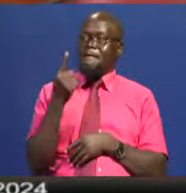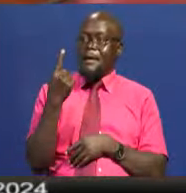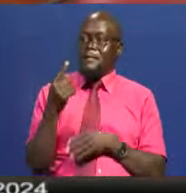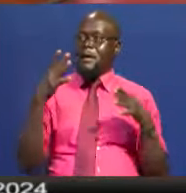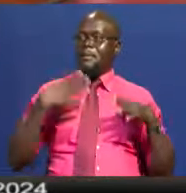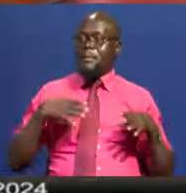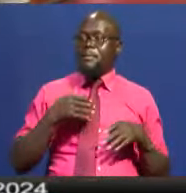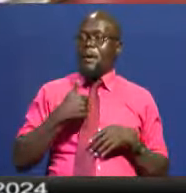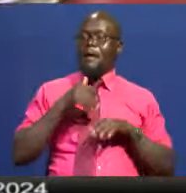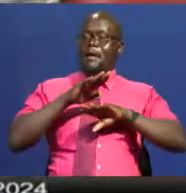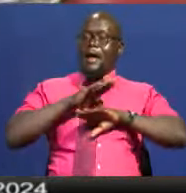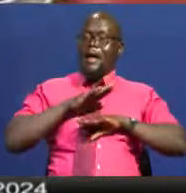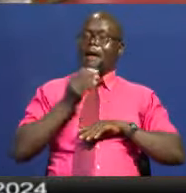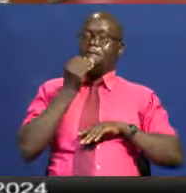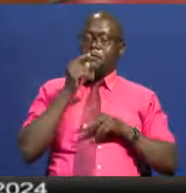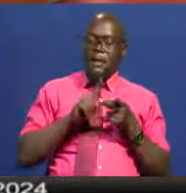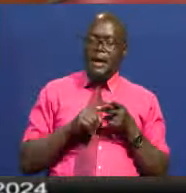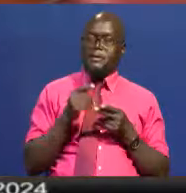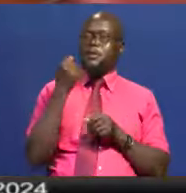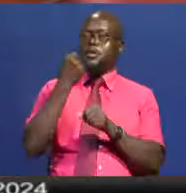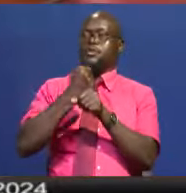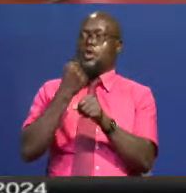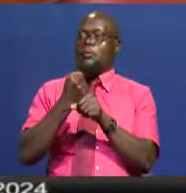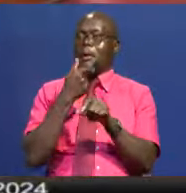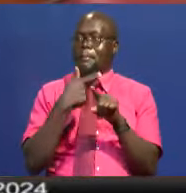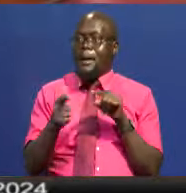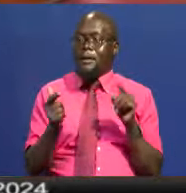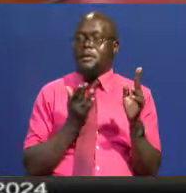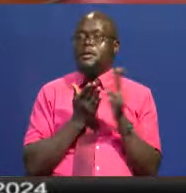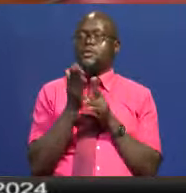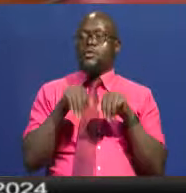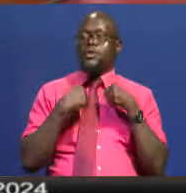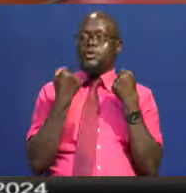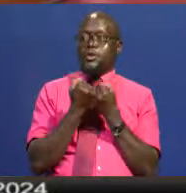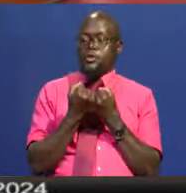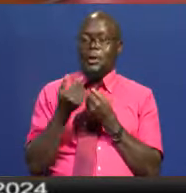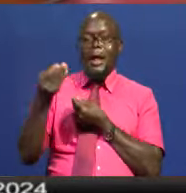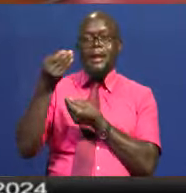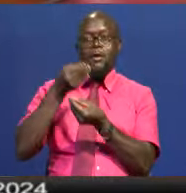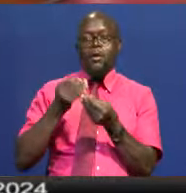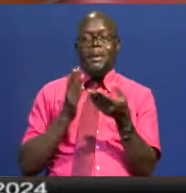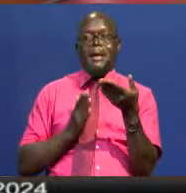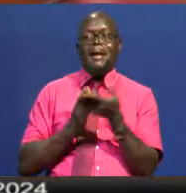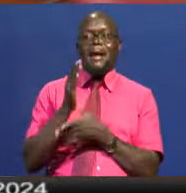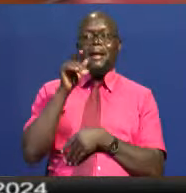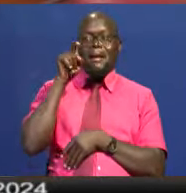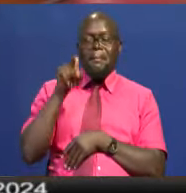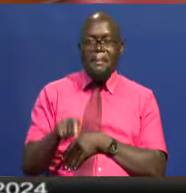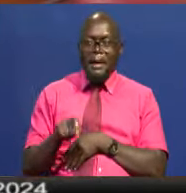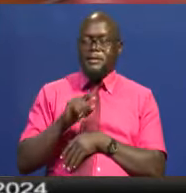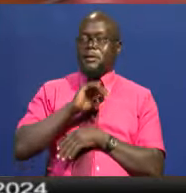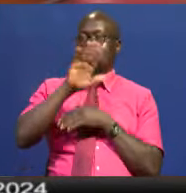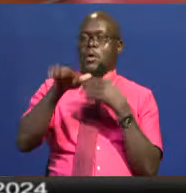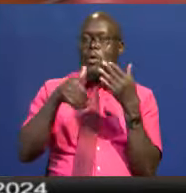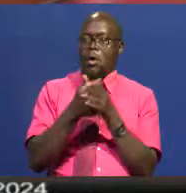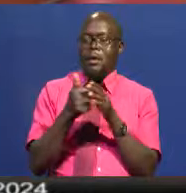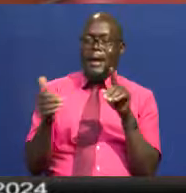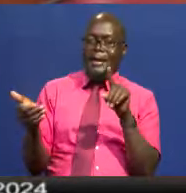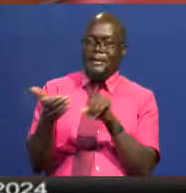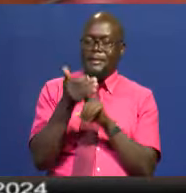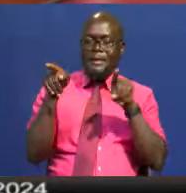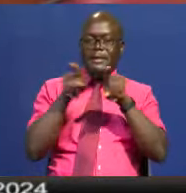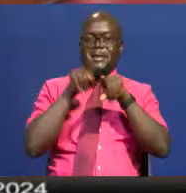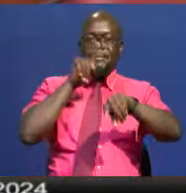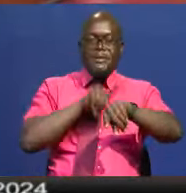that people have adequate food, people have jobs. But in terms of social and economic rights, they must all be achieved